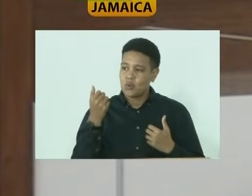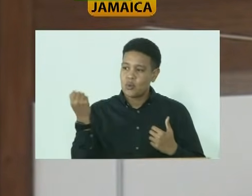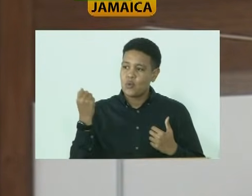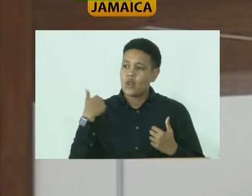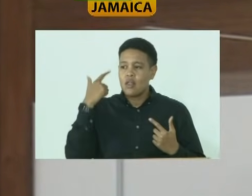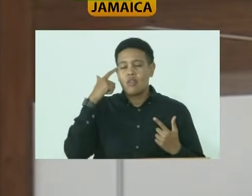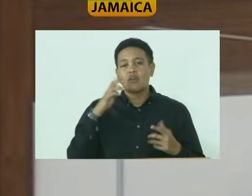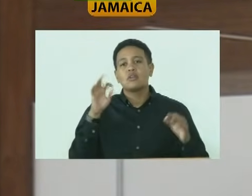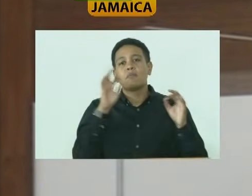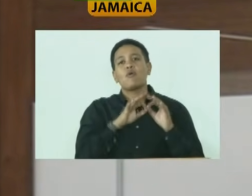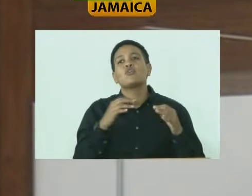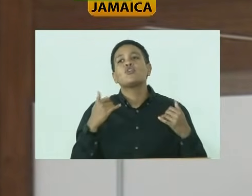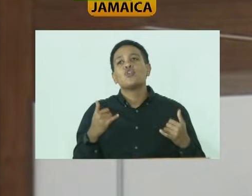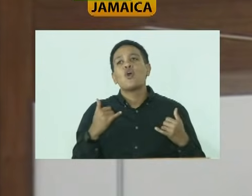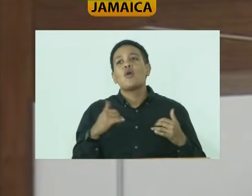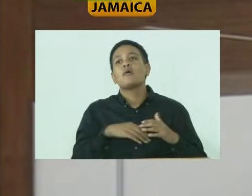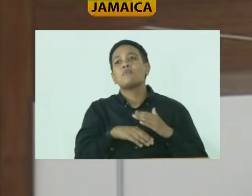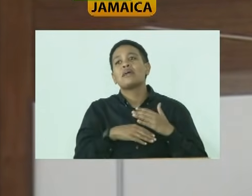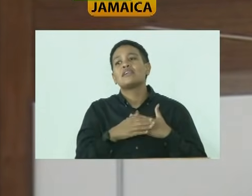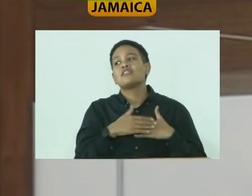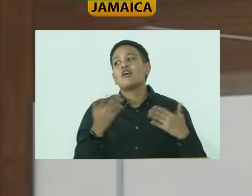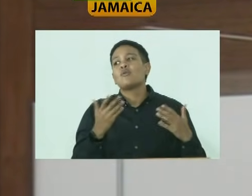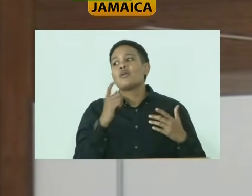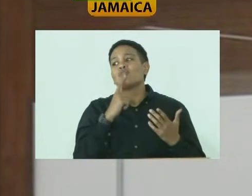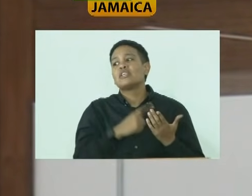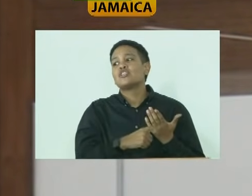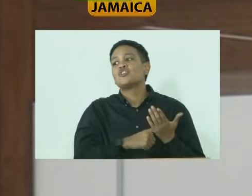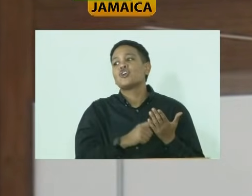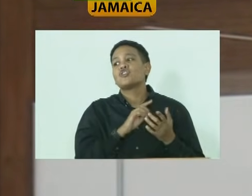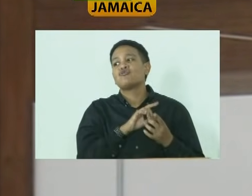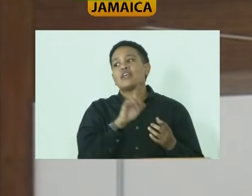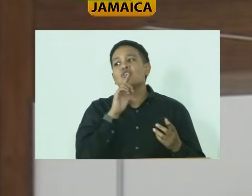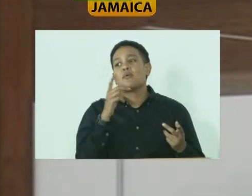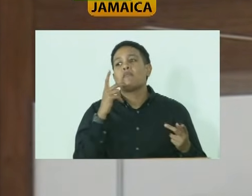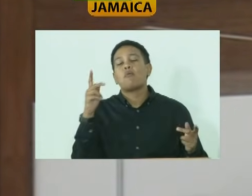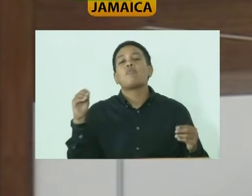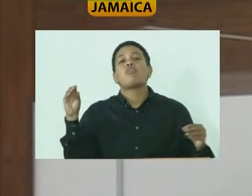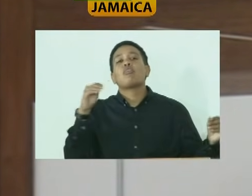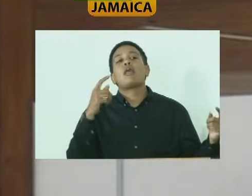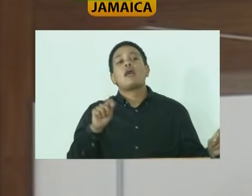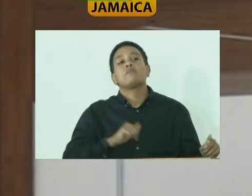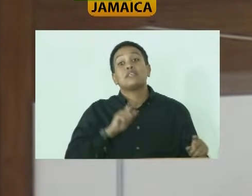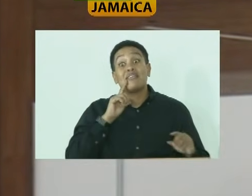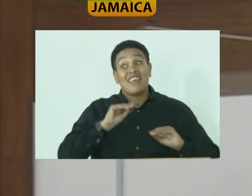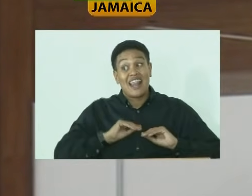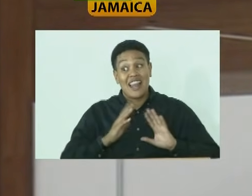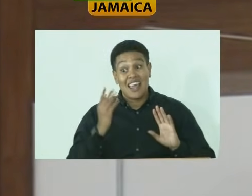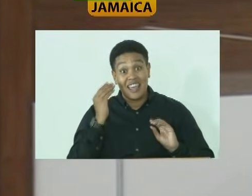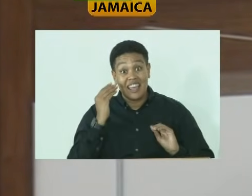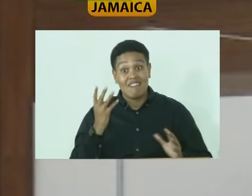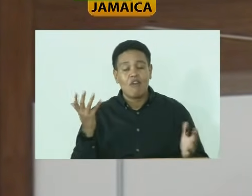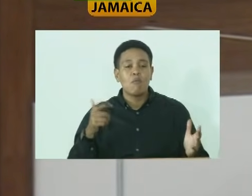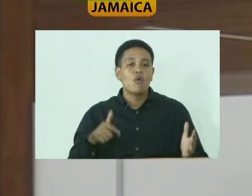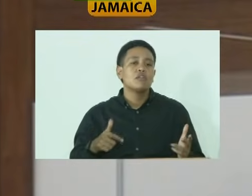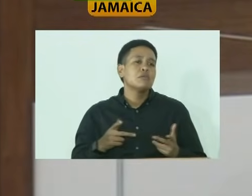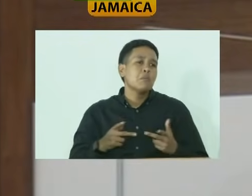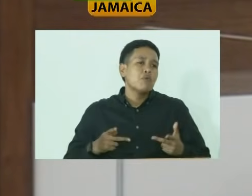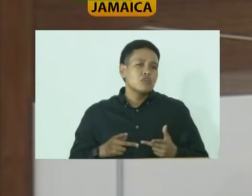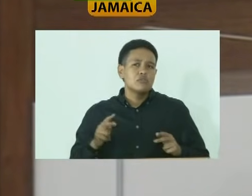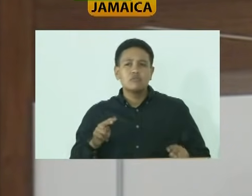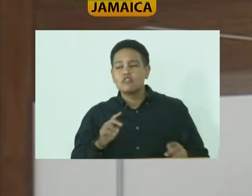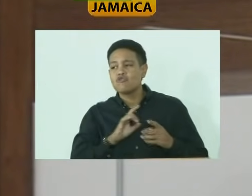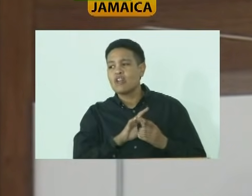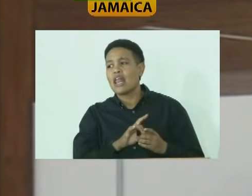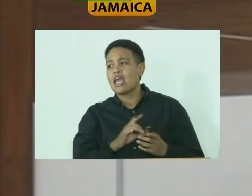it important, Madam Speaker, based on the discussions in the public domain, that I make it clear what this position is as it